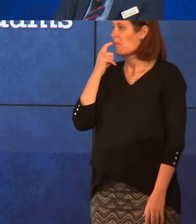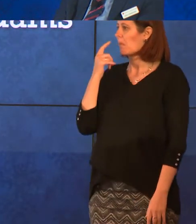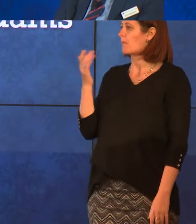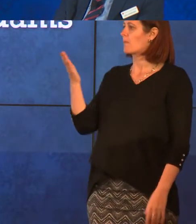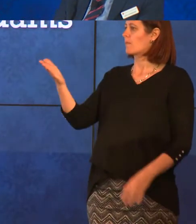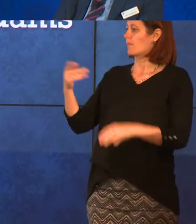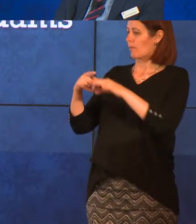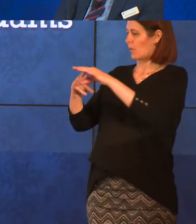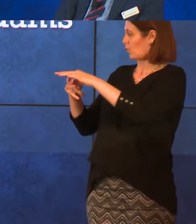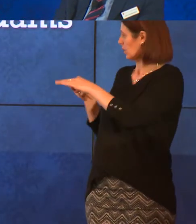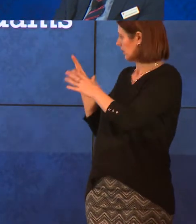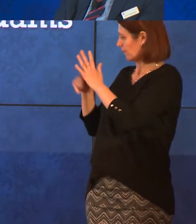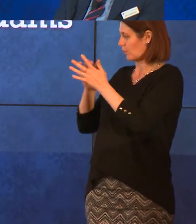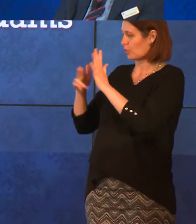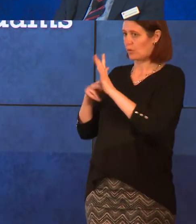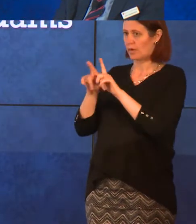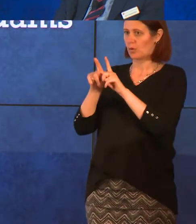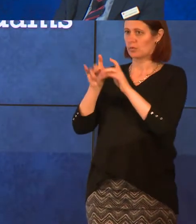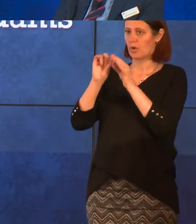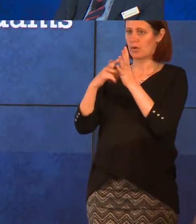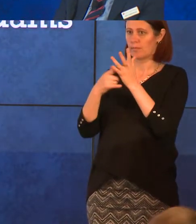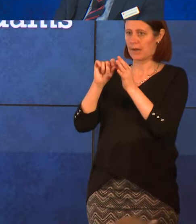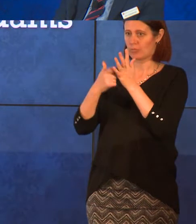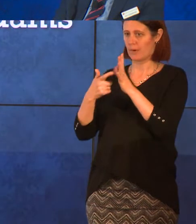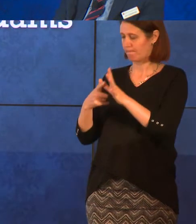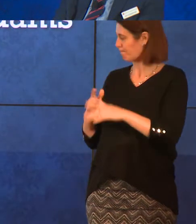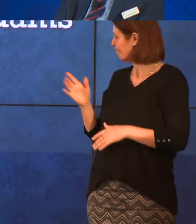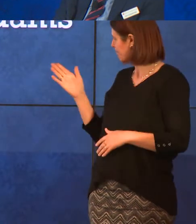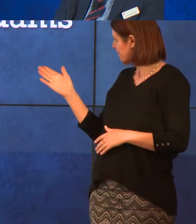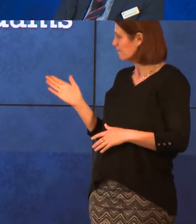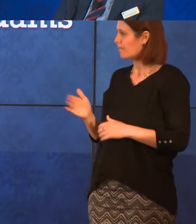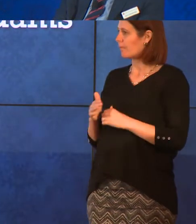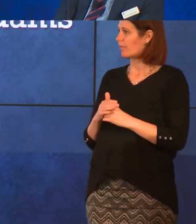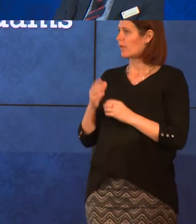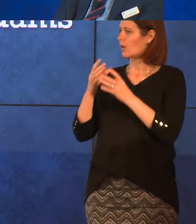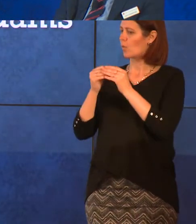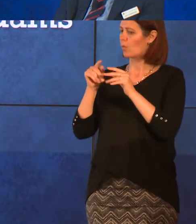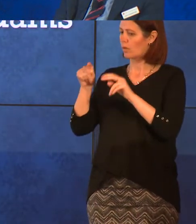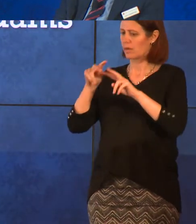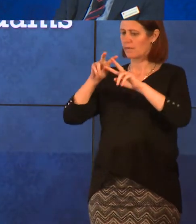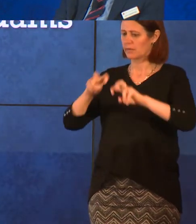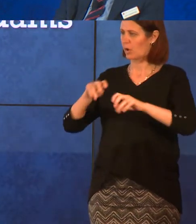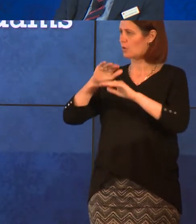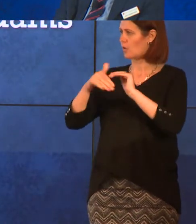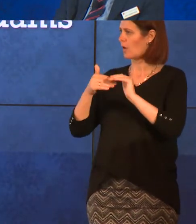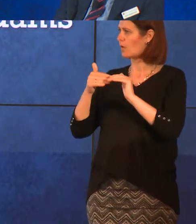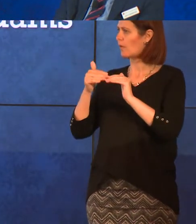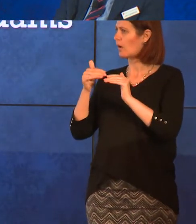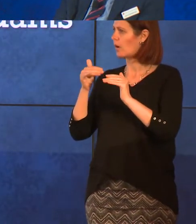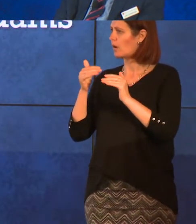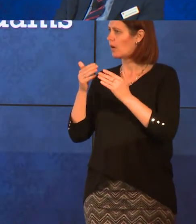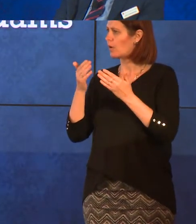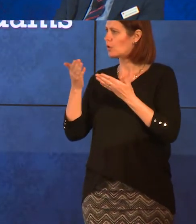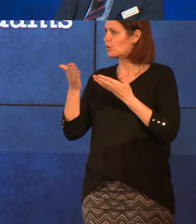This is a question for you, John, and also you, Barbara. In relation to the OPA investigation into unfair contracts and